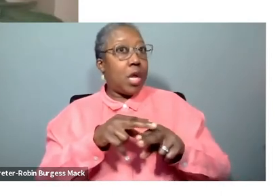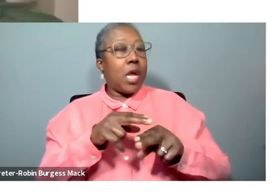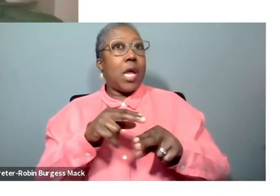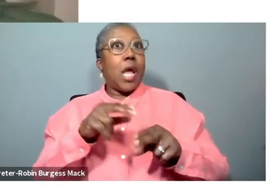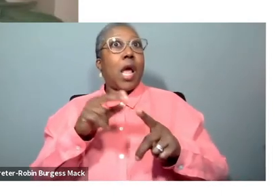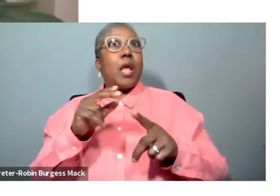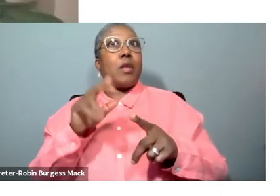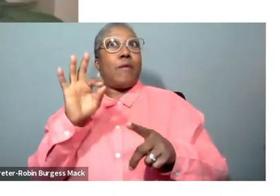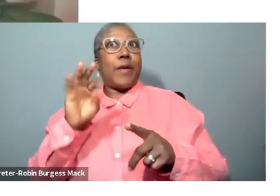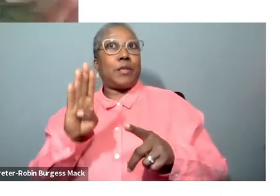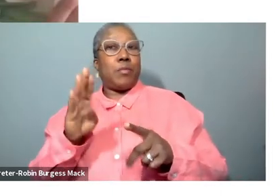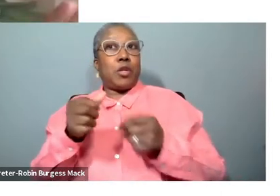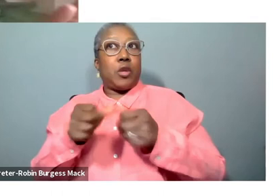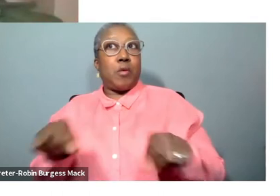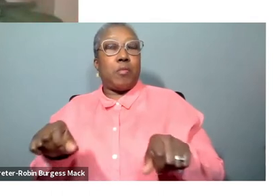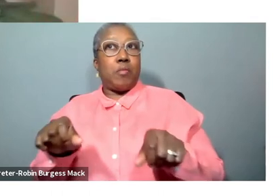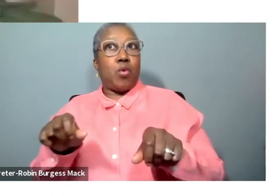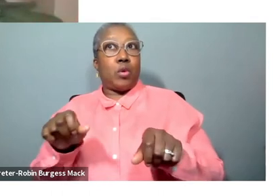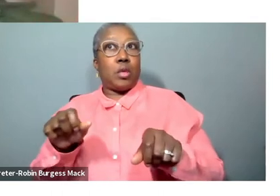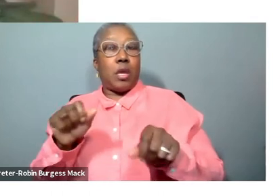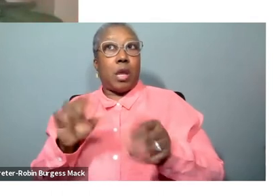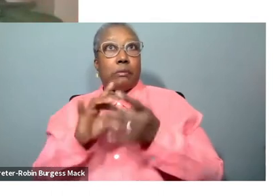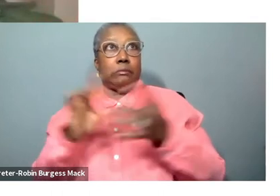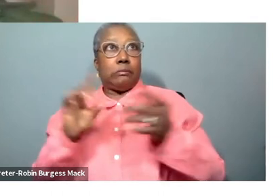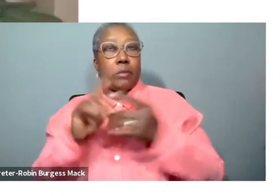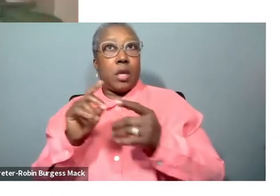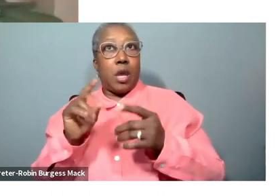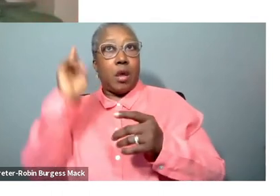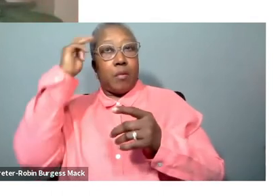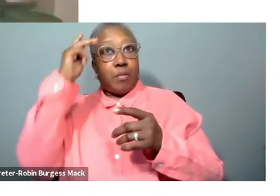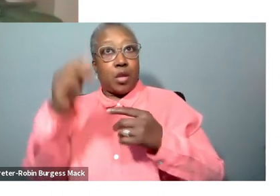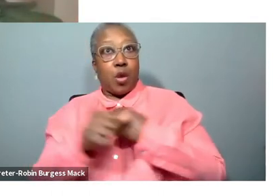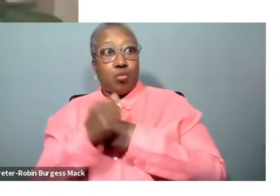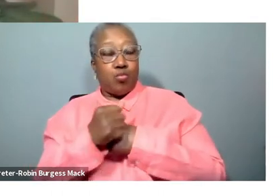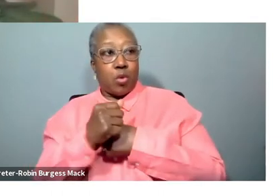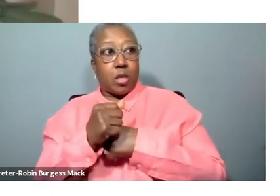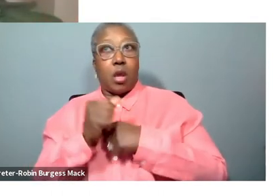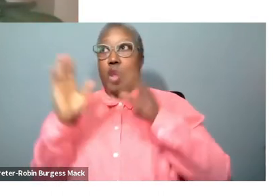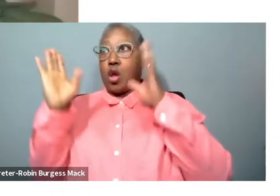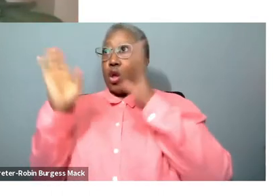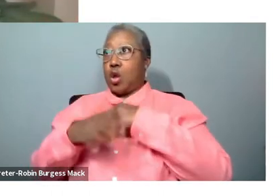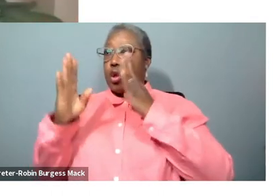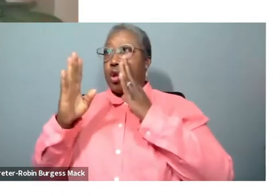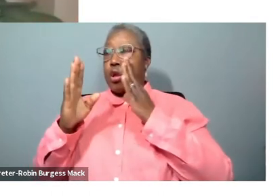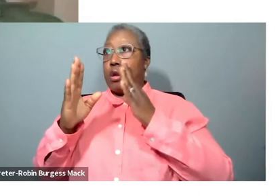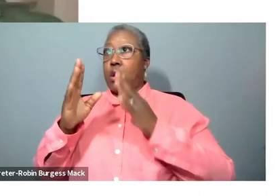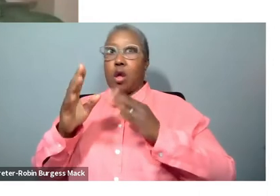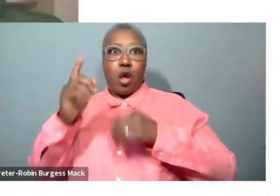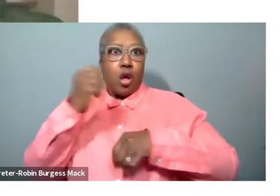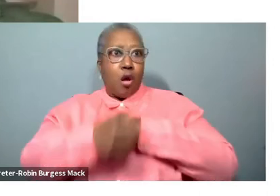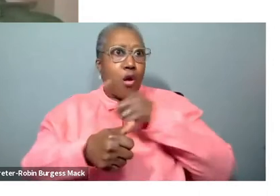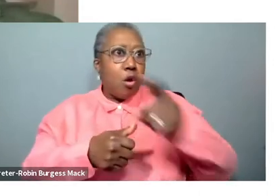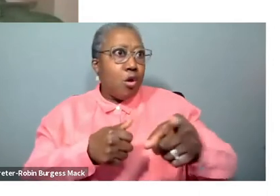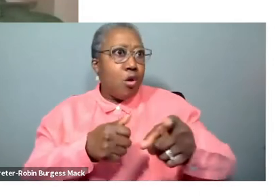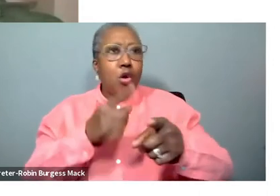on Facebook, which gets her in big trouble. She's accused of assisting in the attack. She's